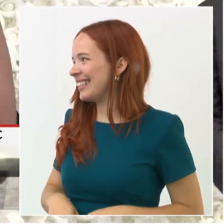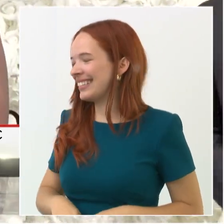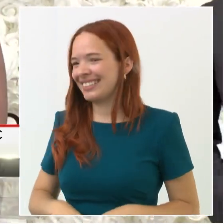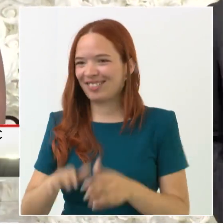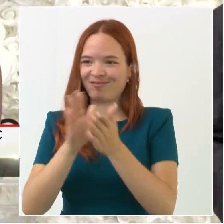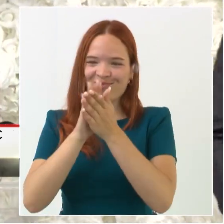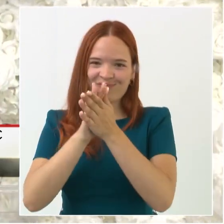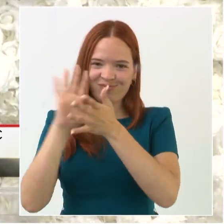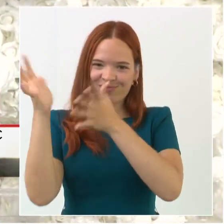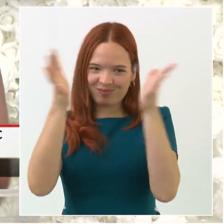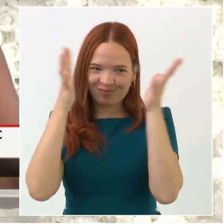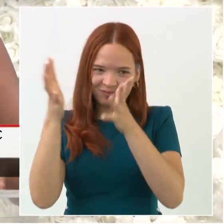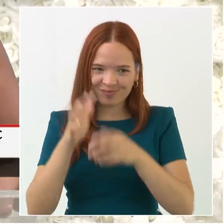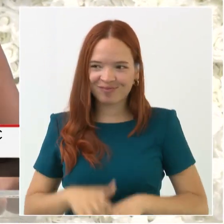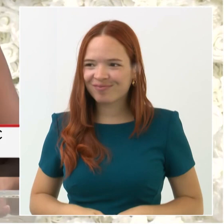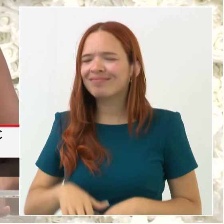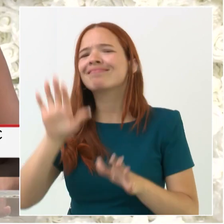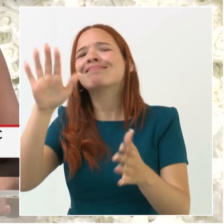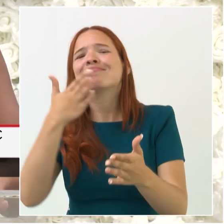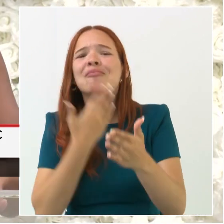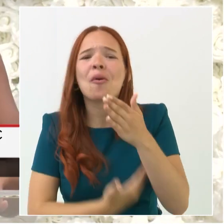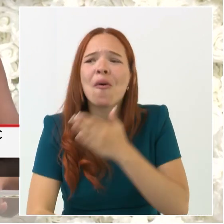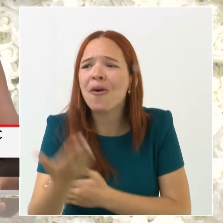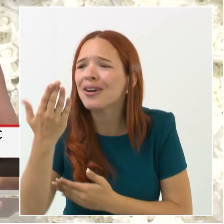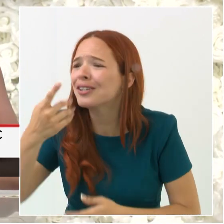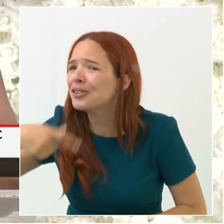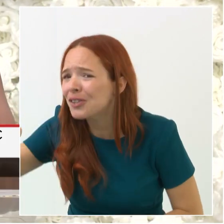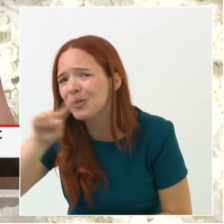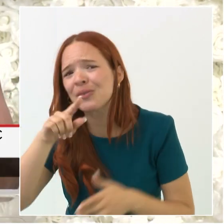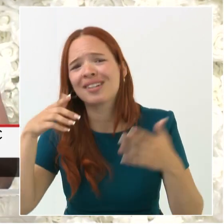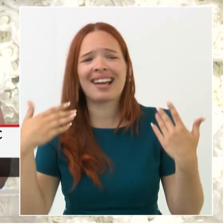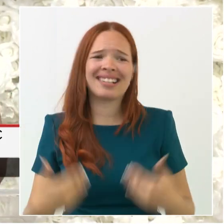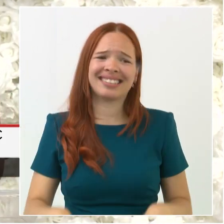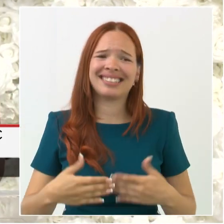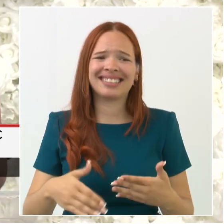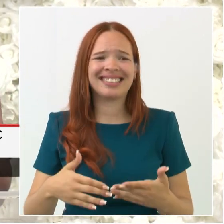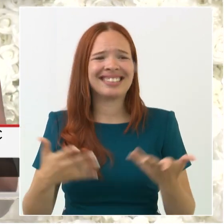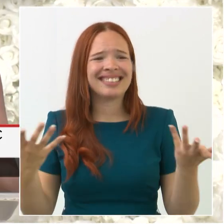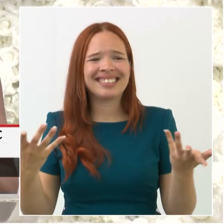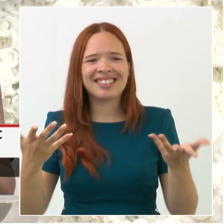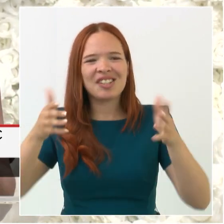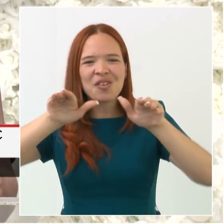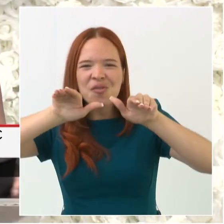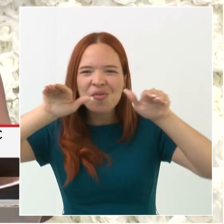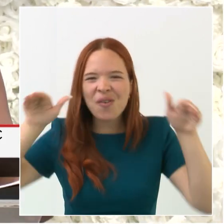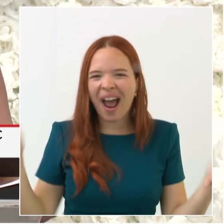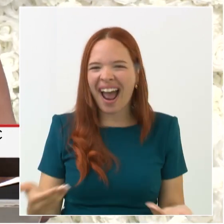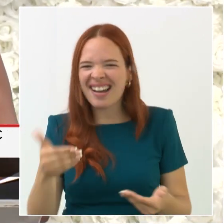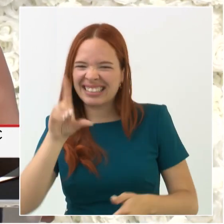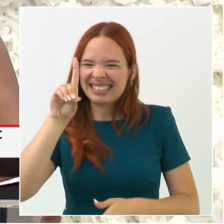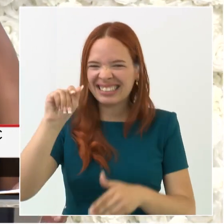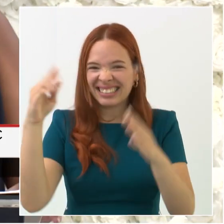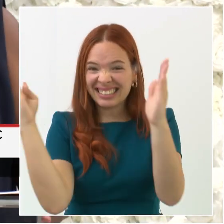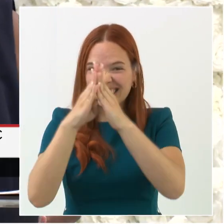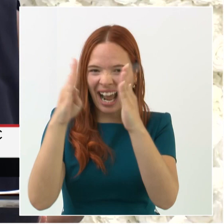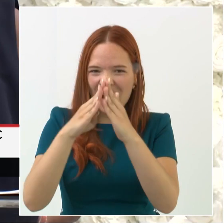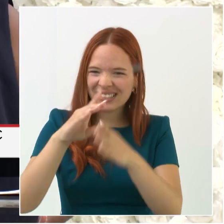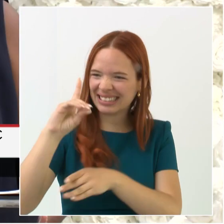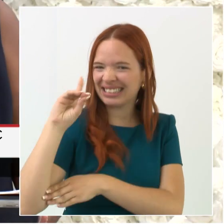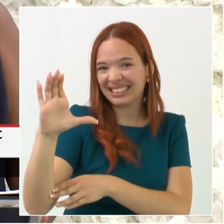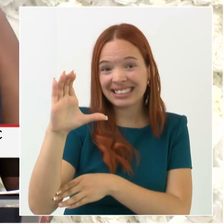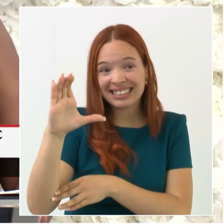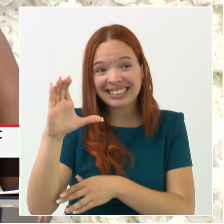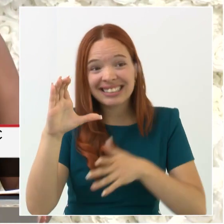Well, good morning, everybody, and welcome to downtown Washington, D.C. I am very pleased to be